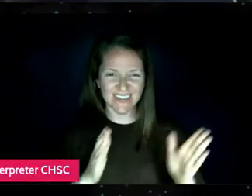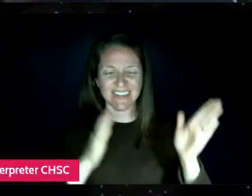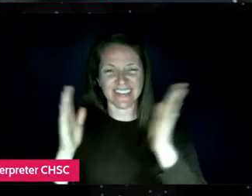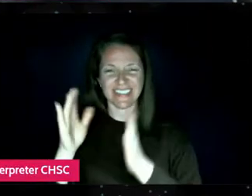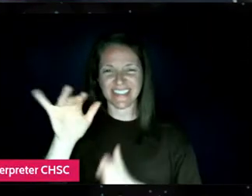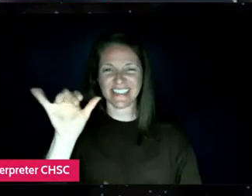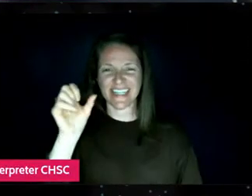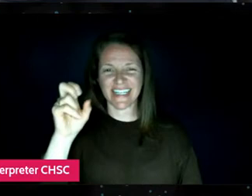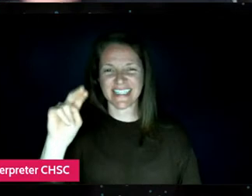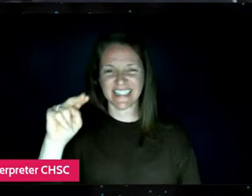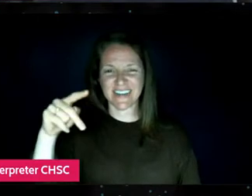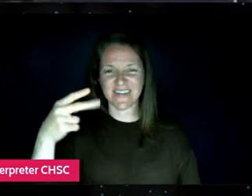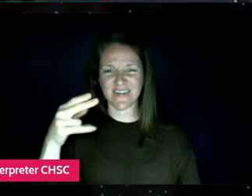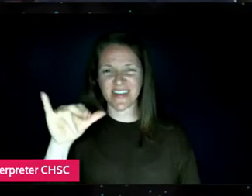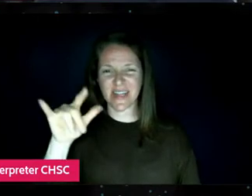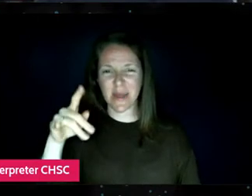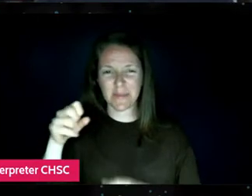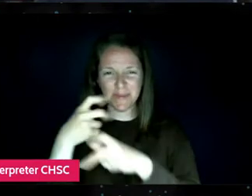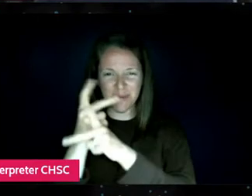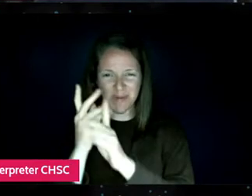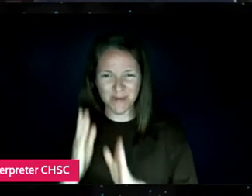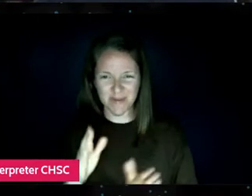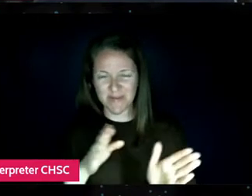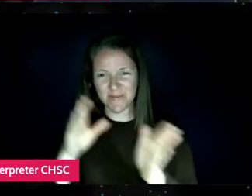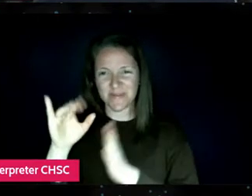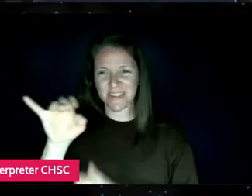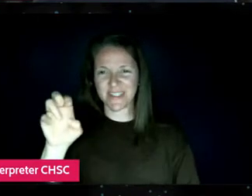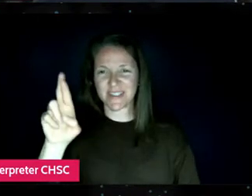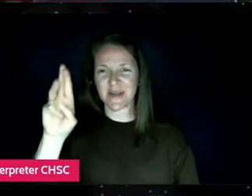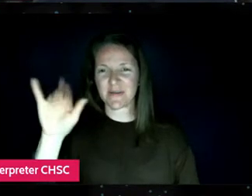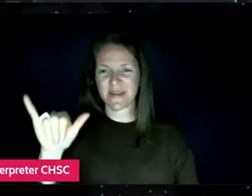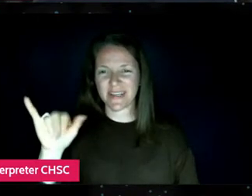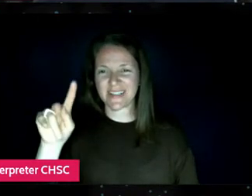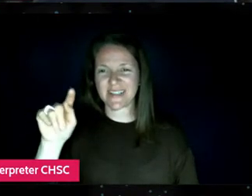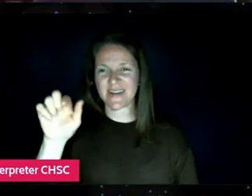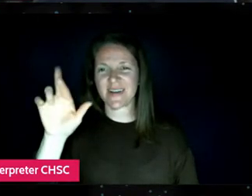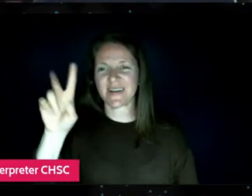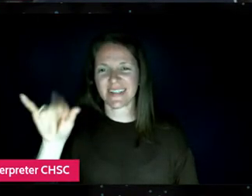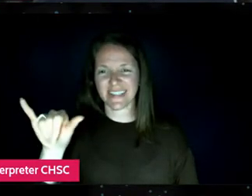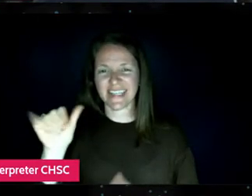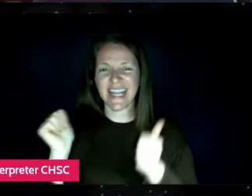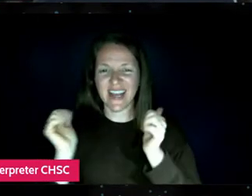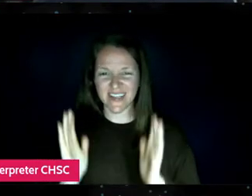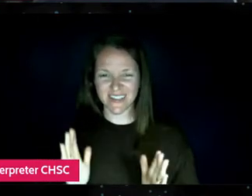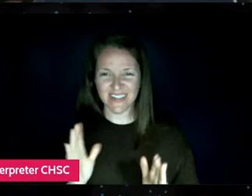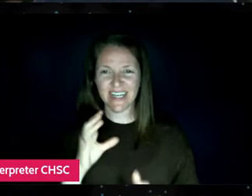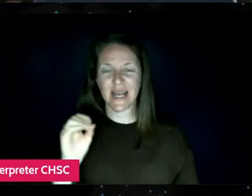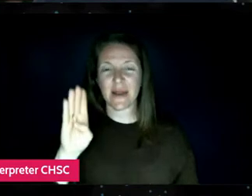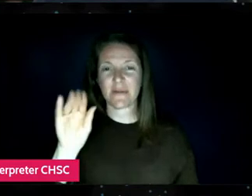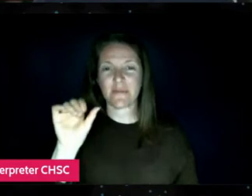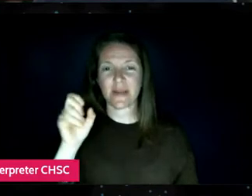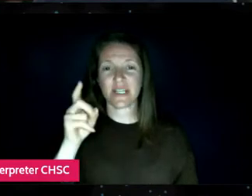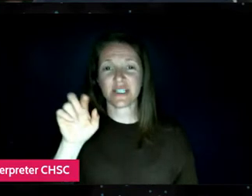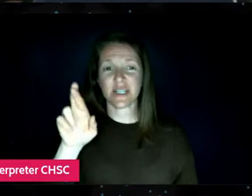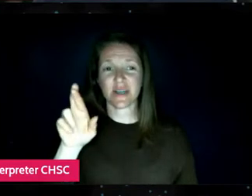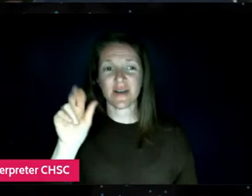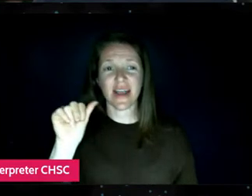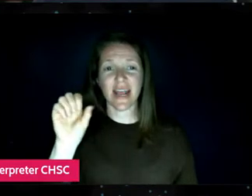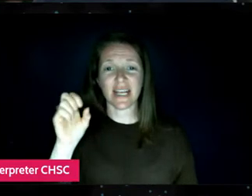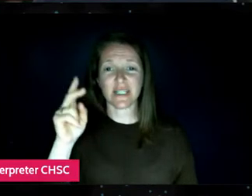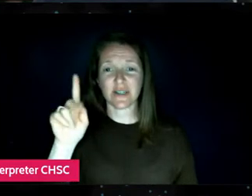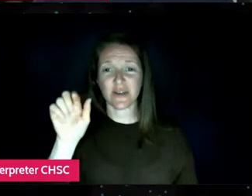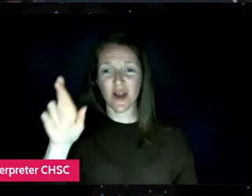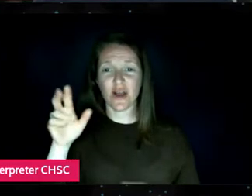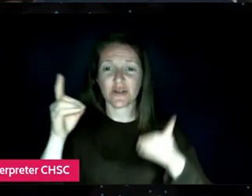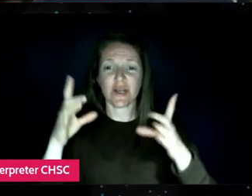Phillips, producer, Jeremy Tardy, actor, and Bashir Achkar, director of